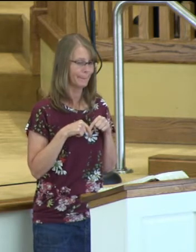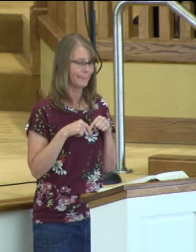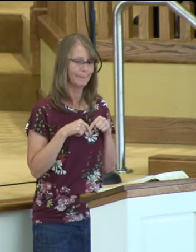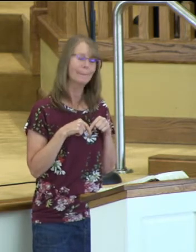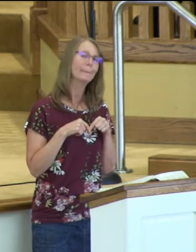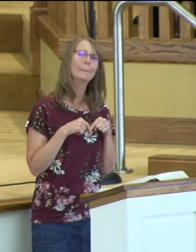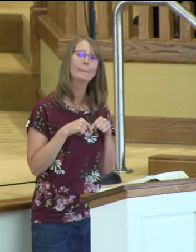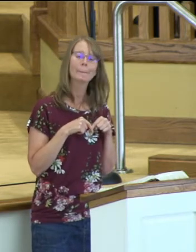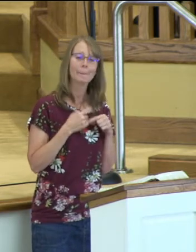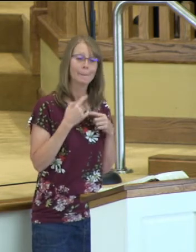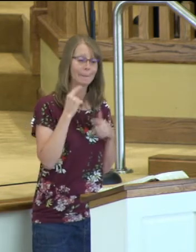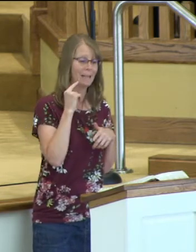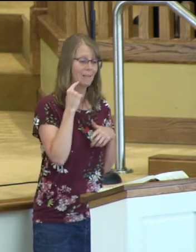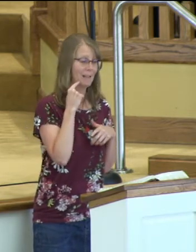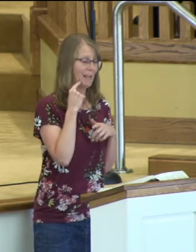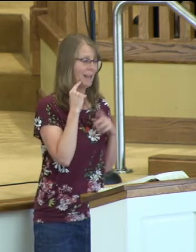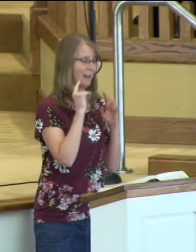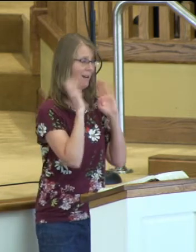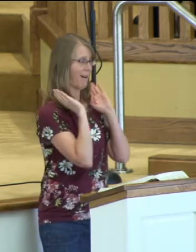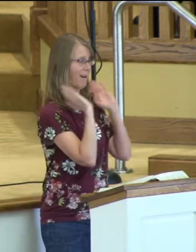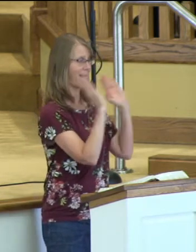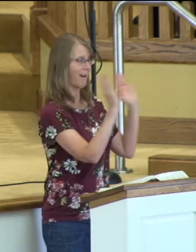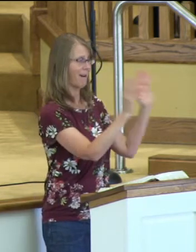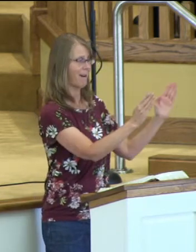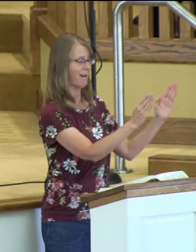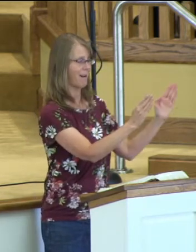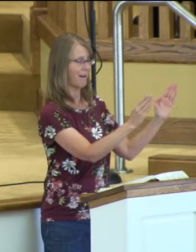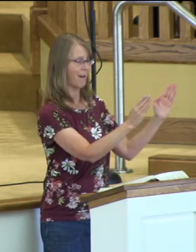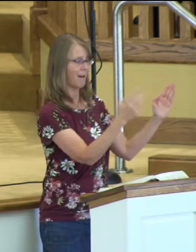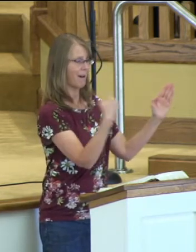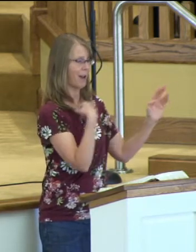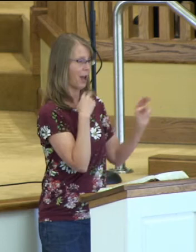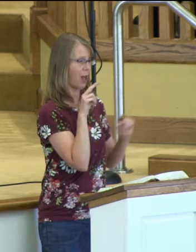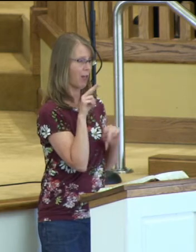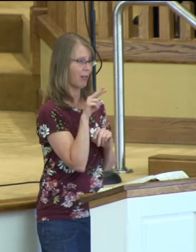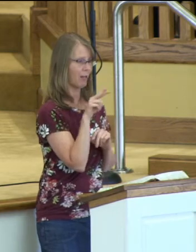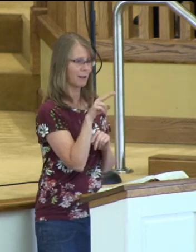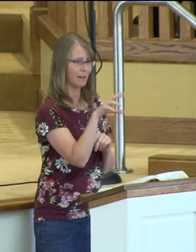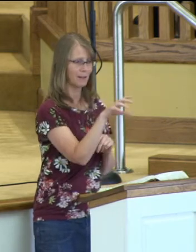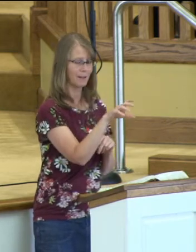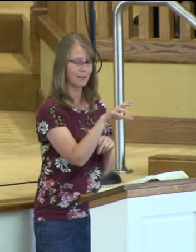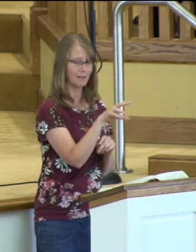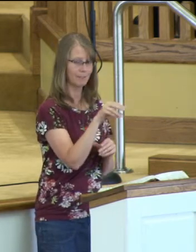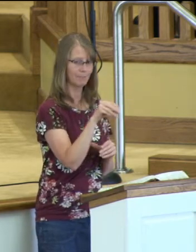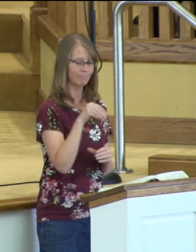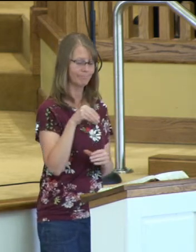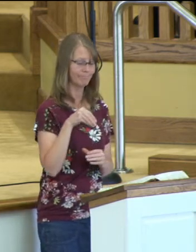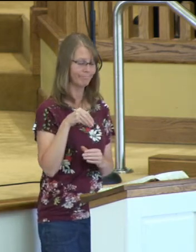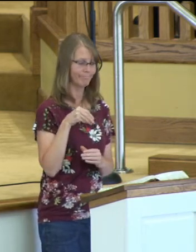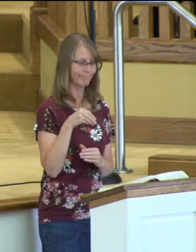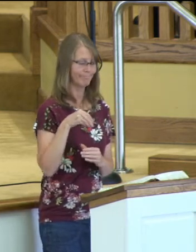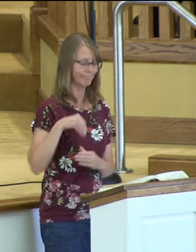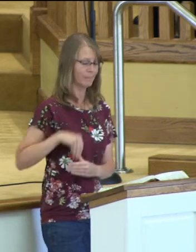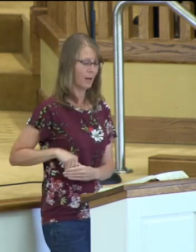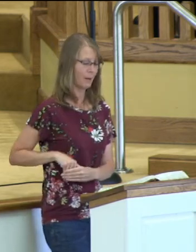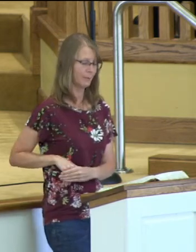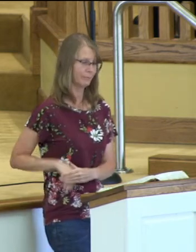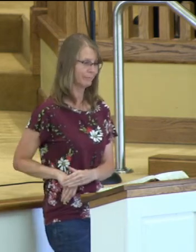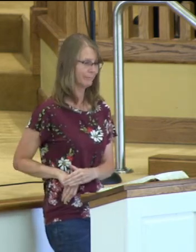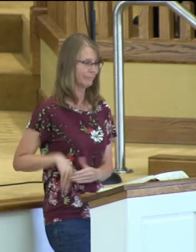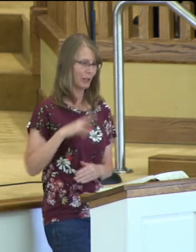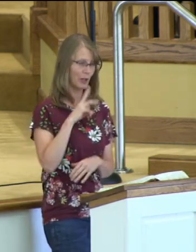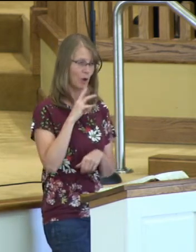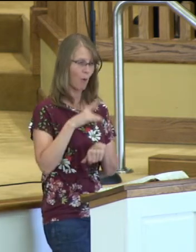candy platform, whatever, the aisle there at the end, and I just slid that watermelon Bubblicious into my back